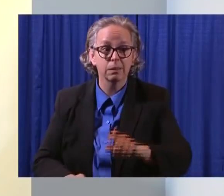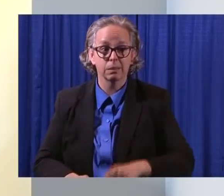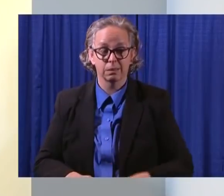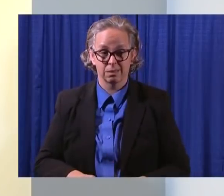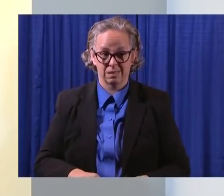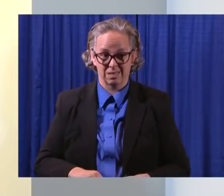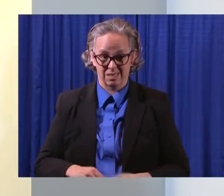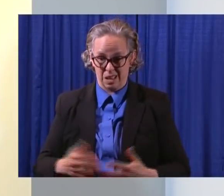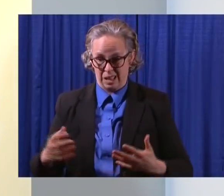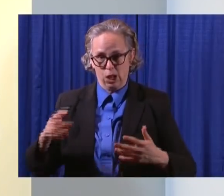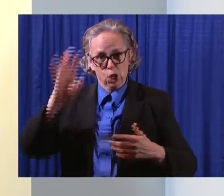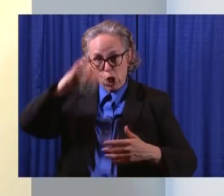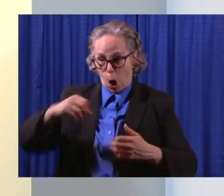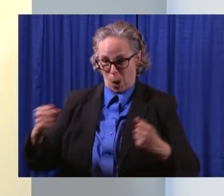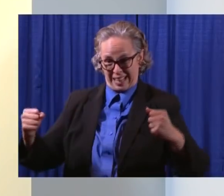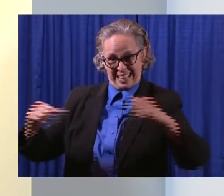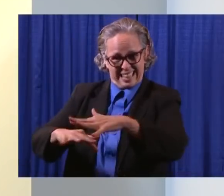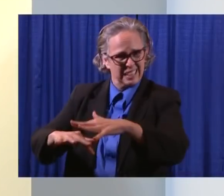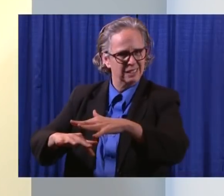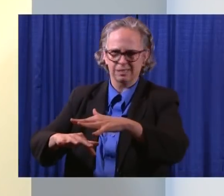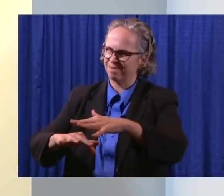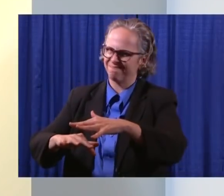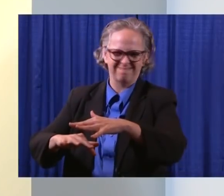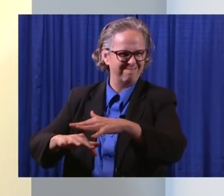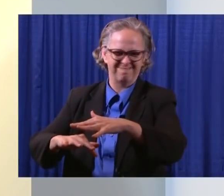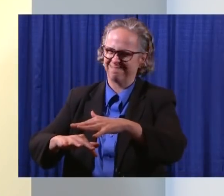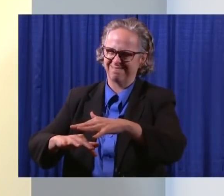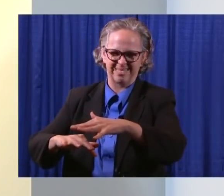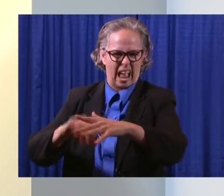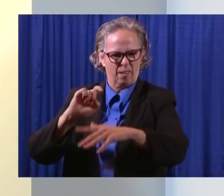are highly discouraged and not allowed.